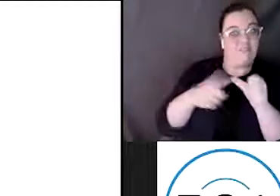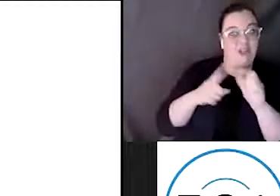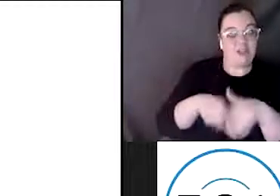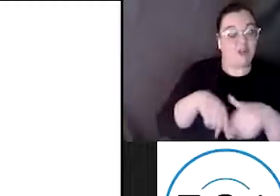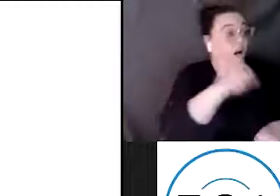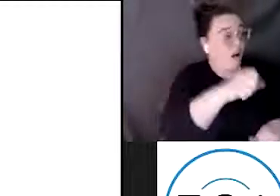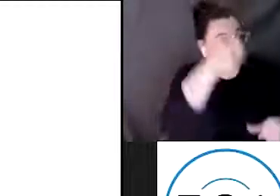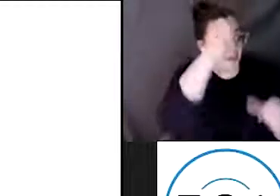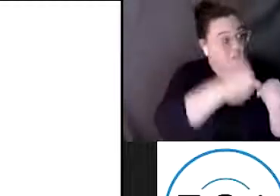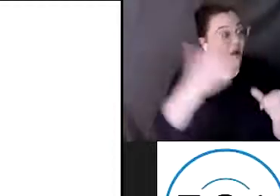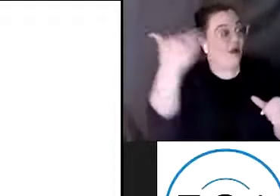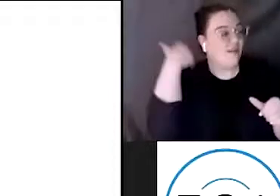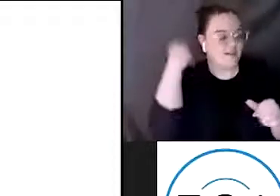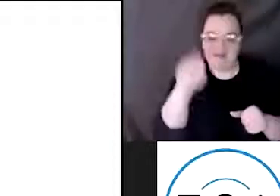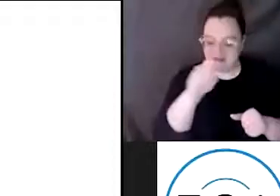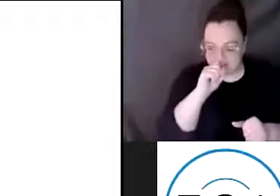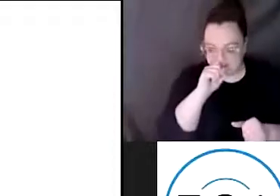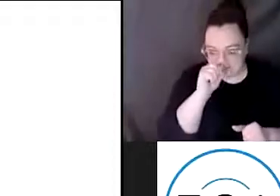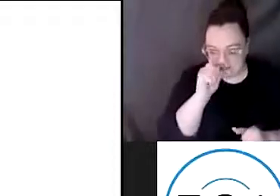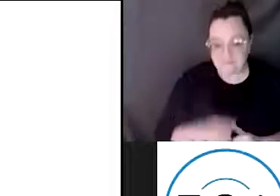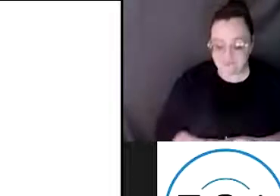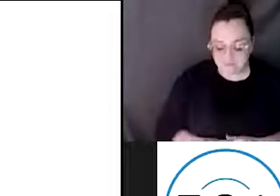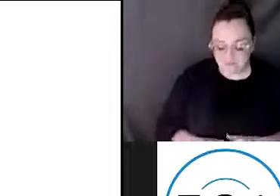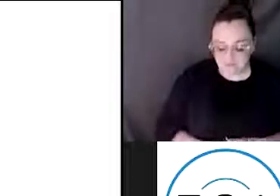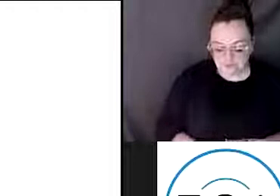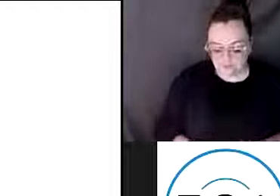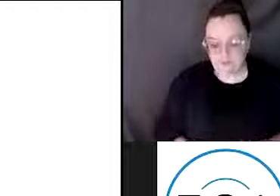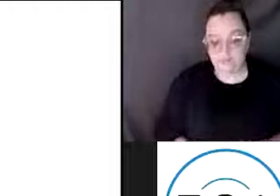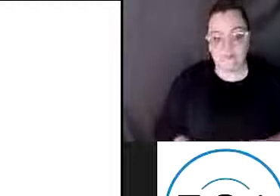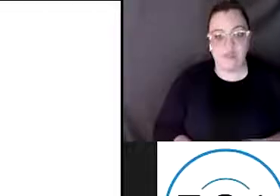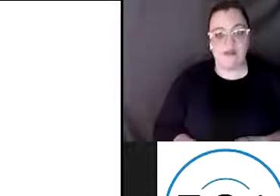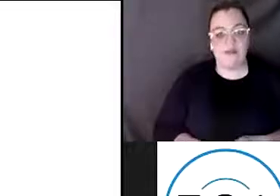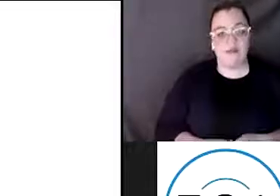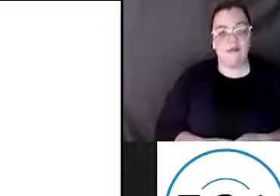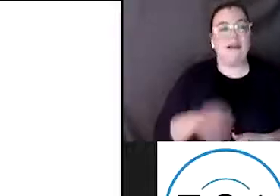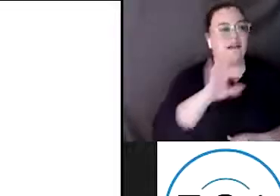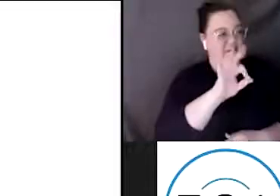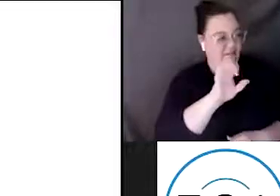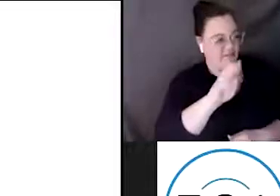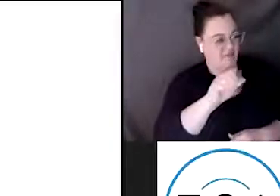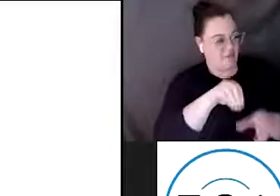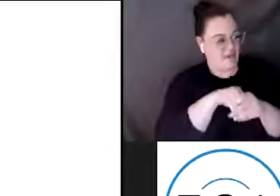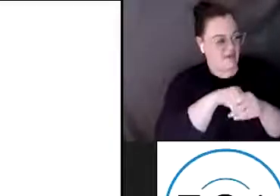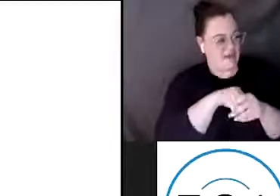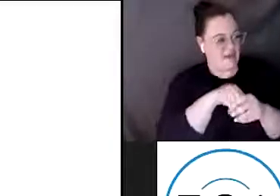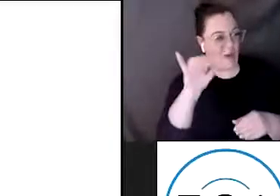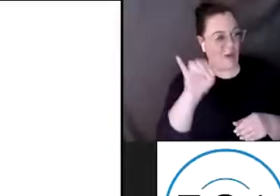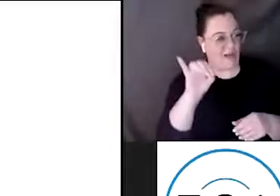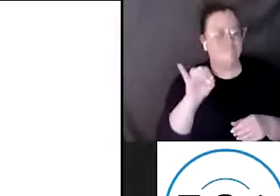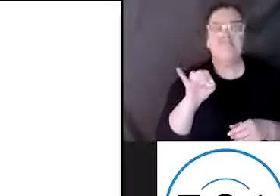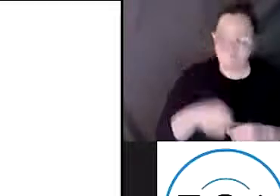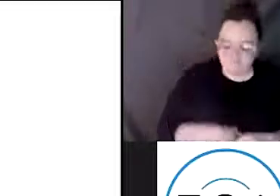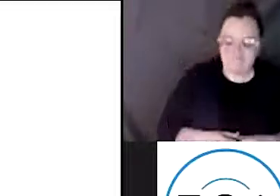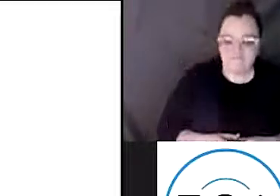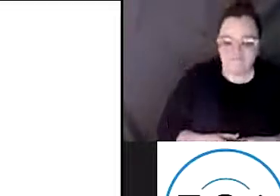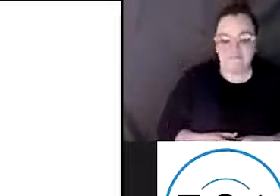yes. So at FEMA in Oakland, that's right. Correct. Yeah. So let's